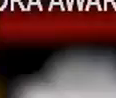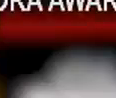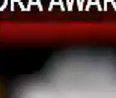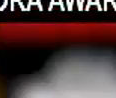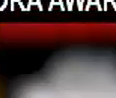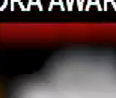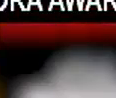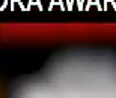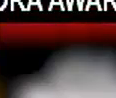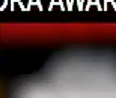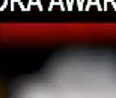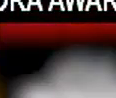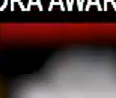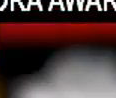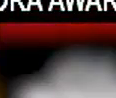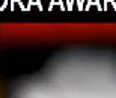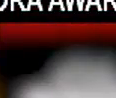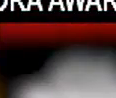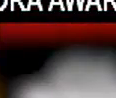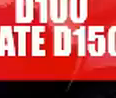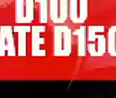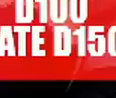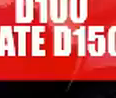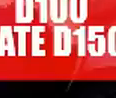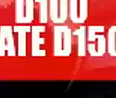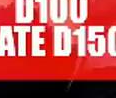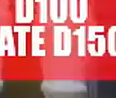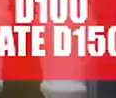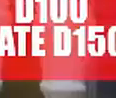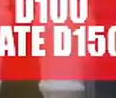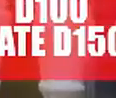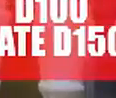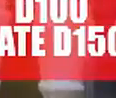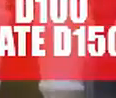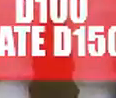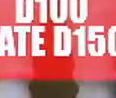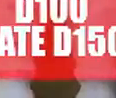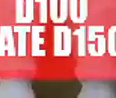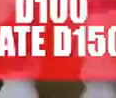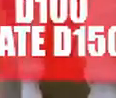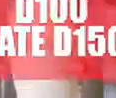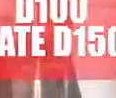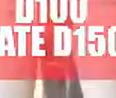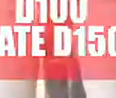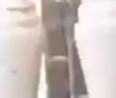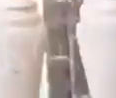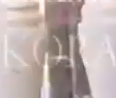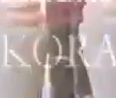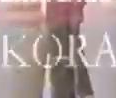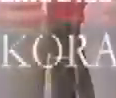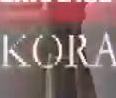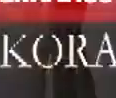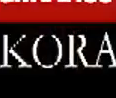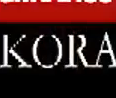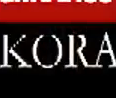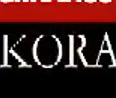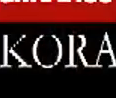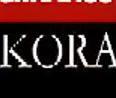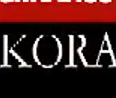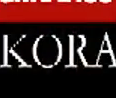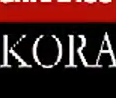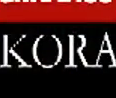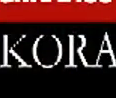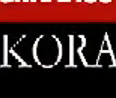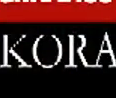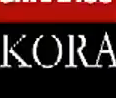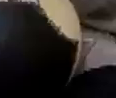Amadou Kora wo fanam bidele don ajaratu fatu sonko bakaw Kora mansa ni ajebe kumbola tumbum koto to salon ko dal ko lo sabu